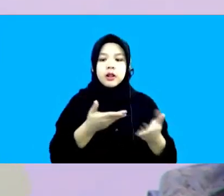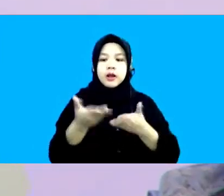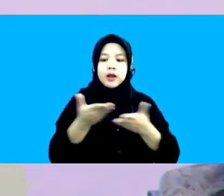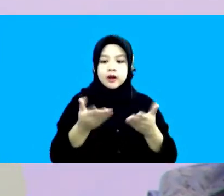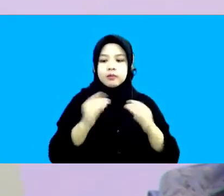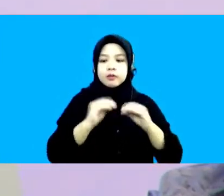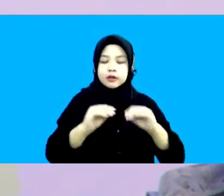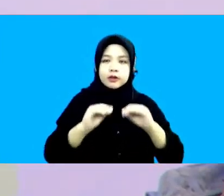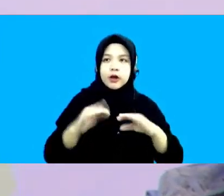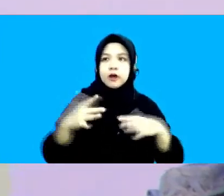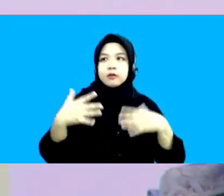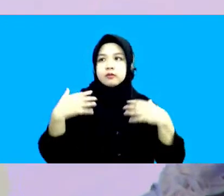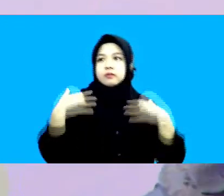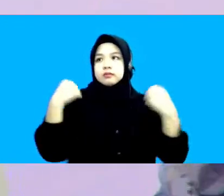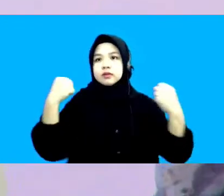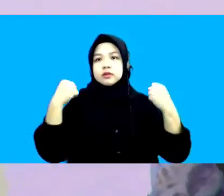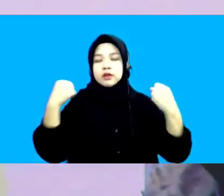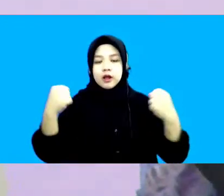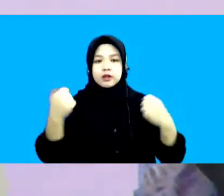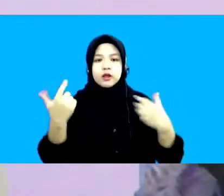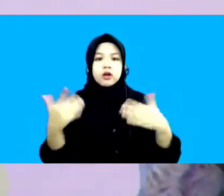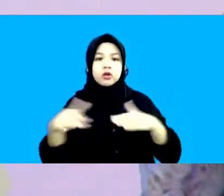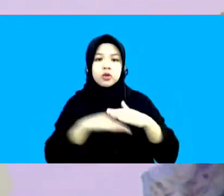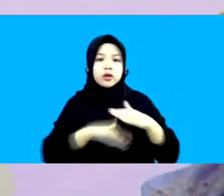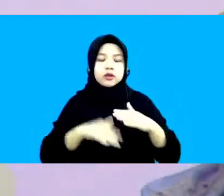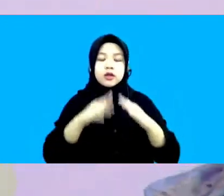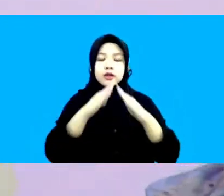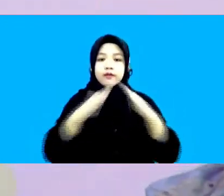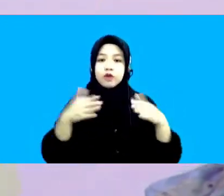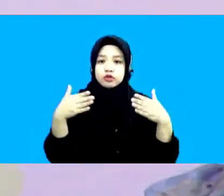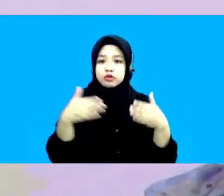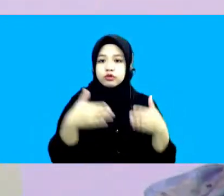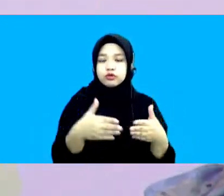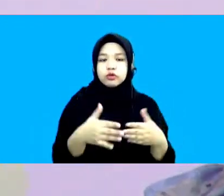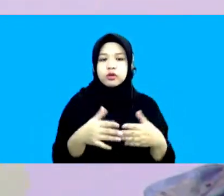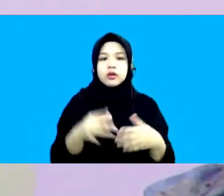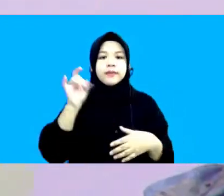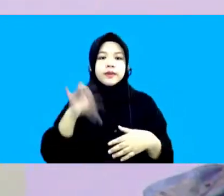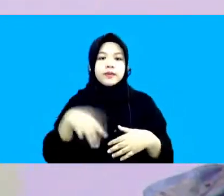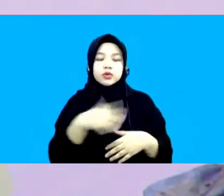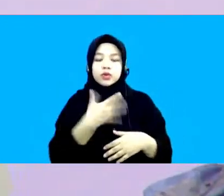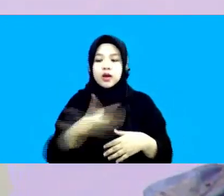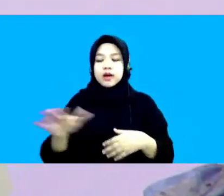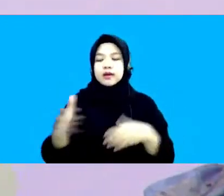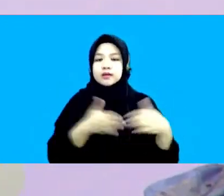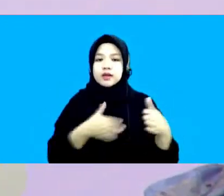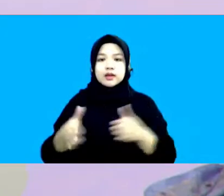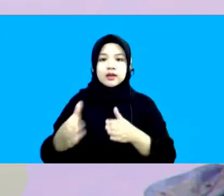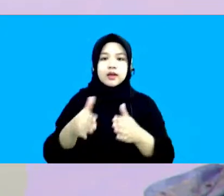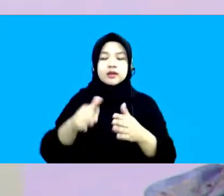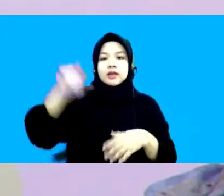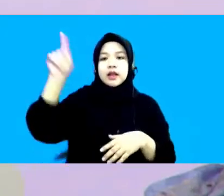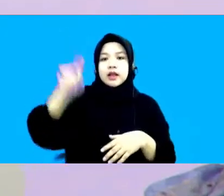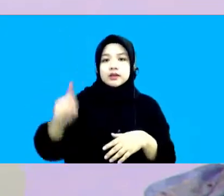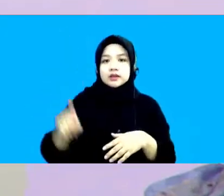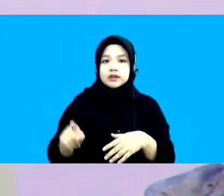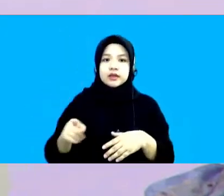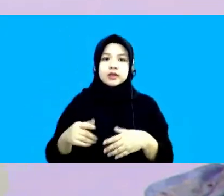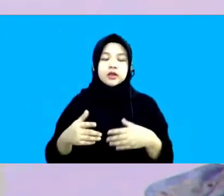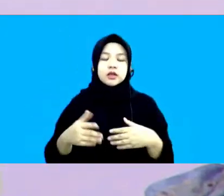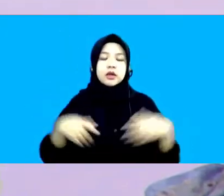the concept of MPI related to, I think, two important issues, especially on